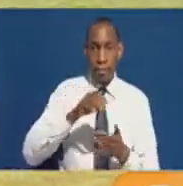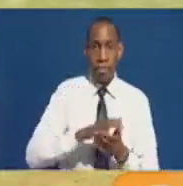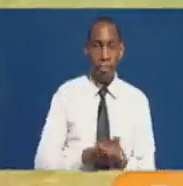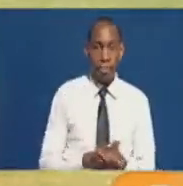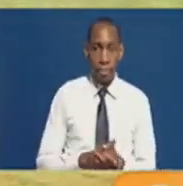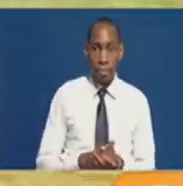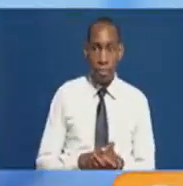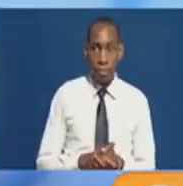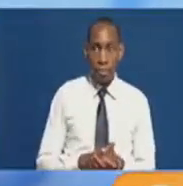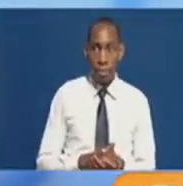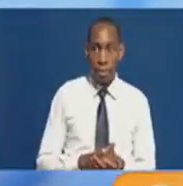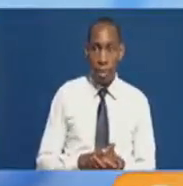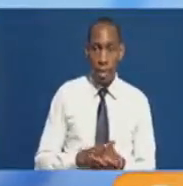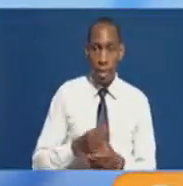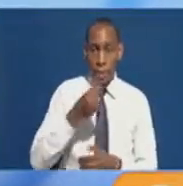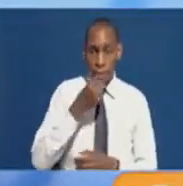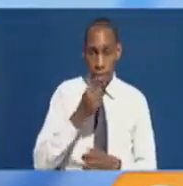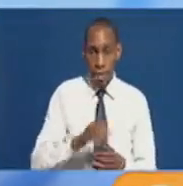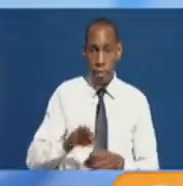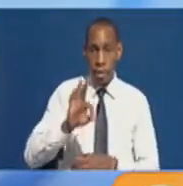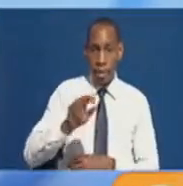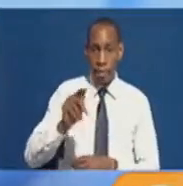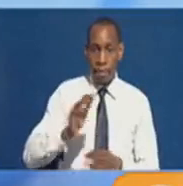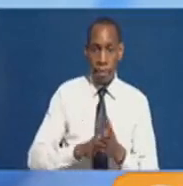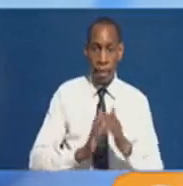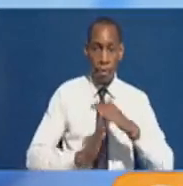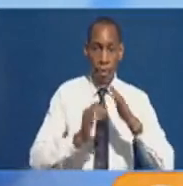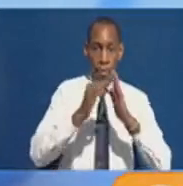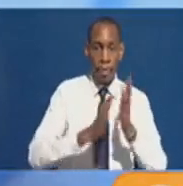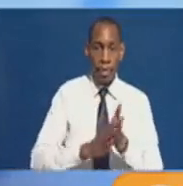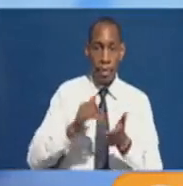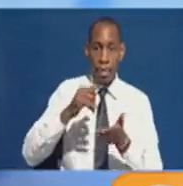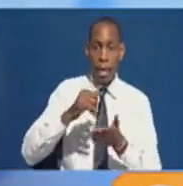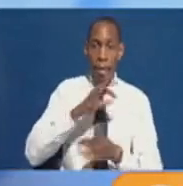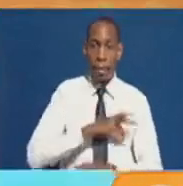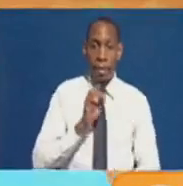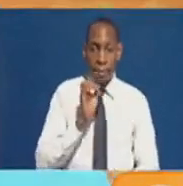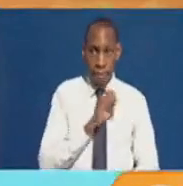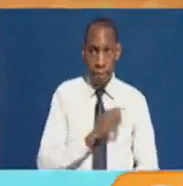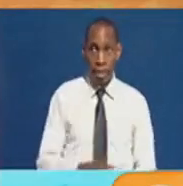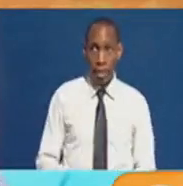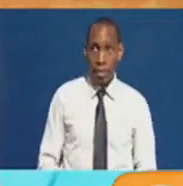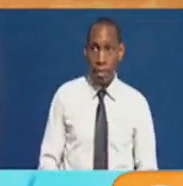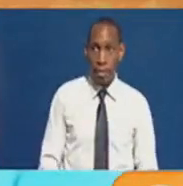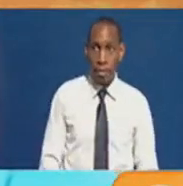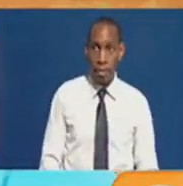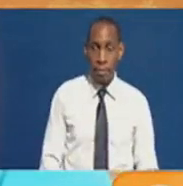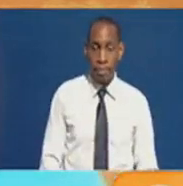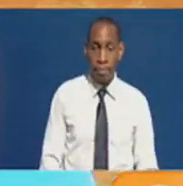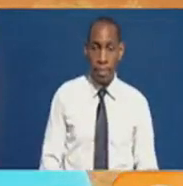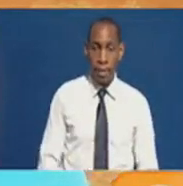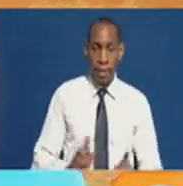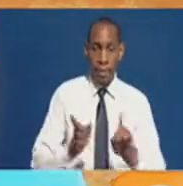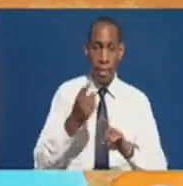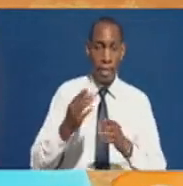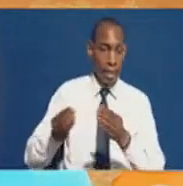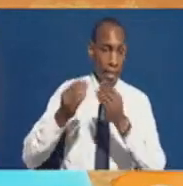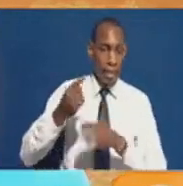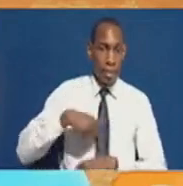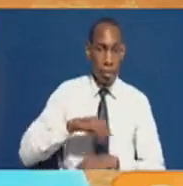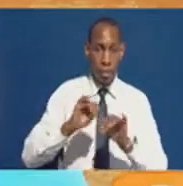Kabubi Teresia, who is officiating in the FKF Premier League, is among the beneficiaries. Like, for instance, kitu yenye tunafanya, anatufunza the